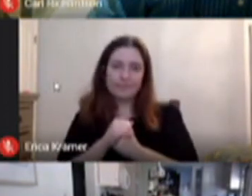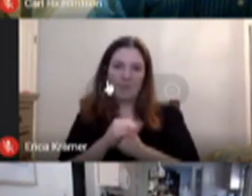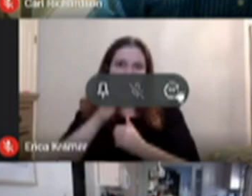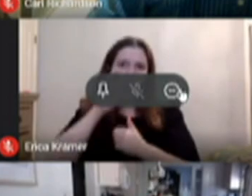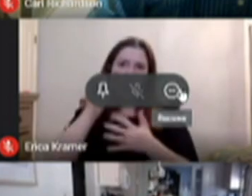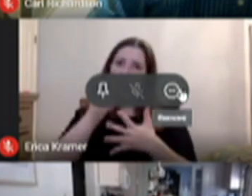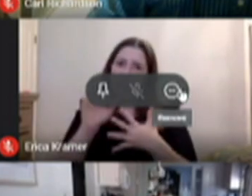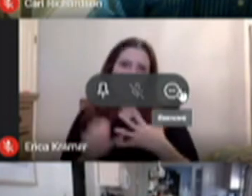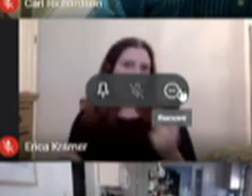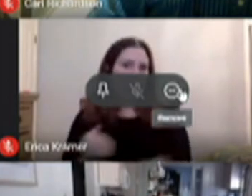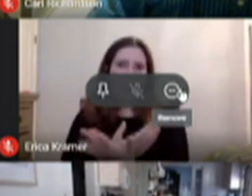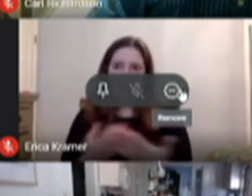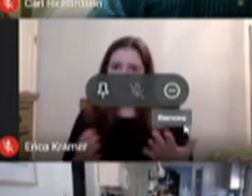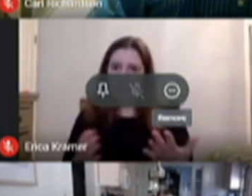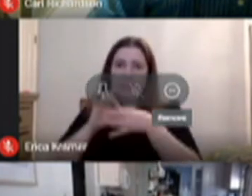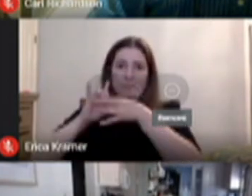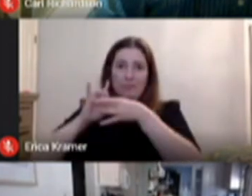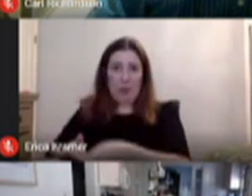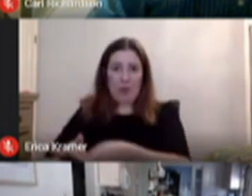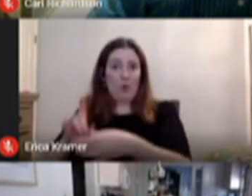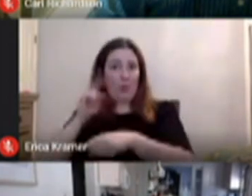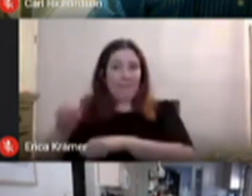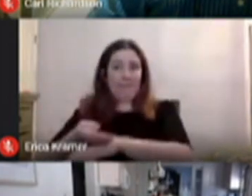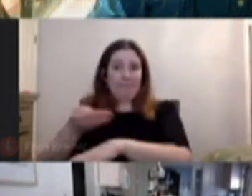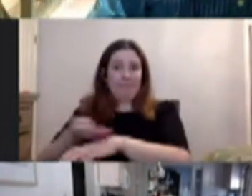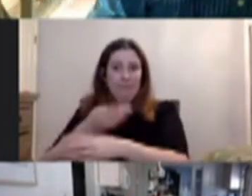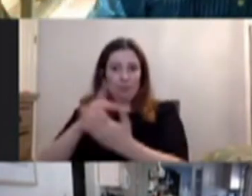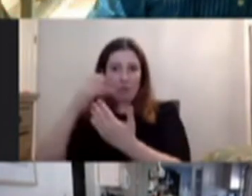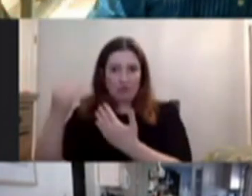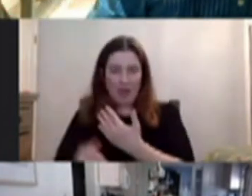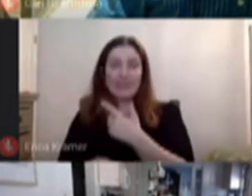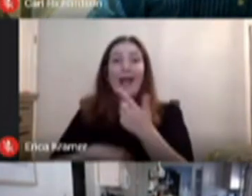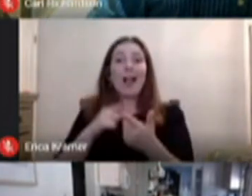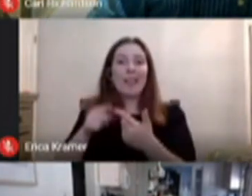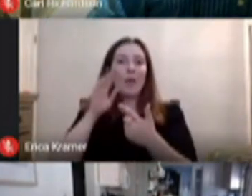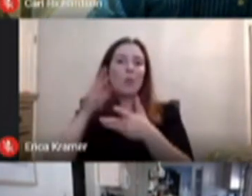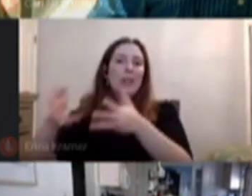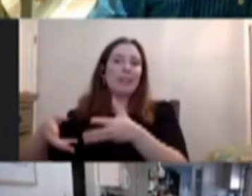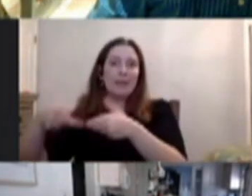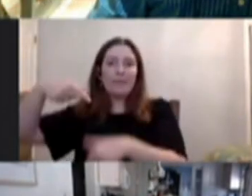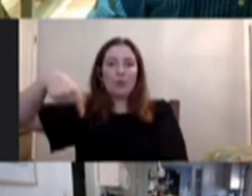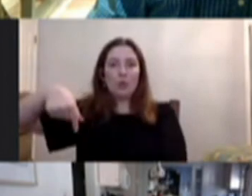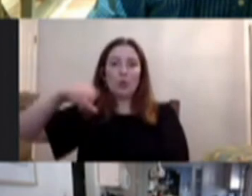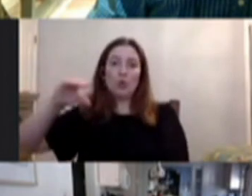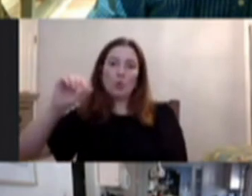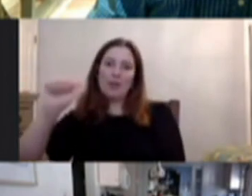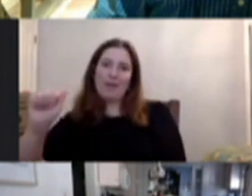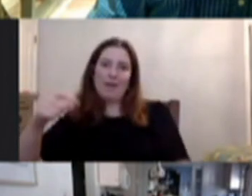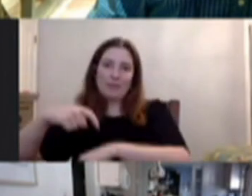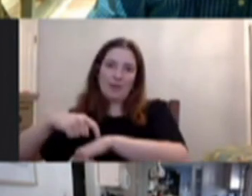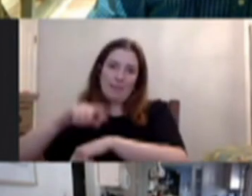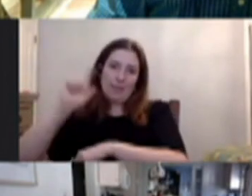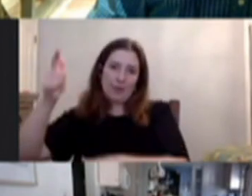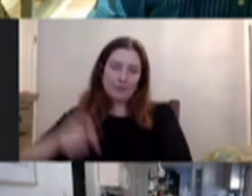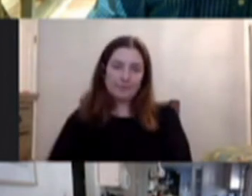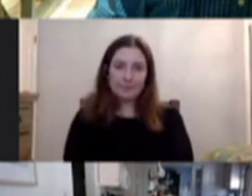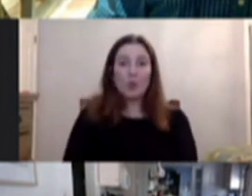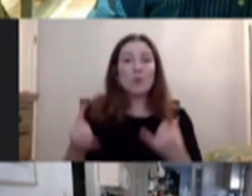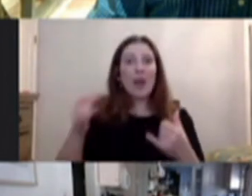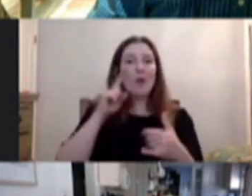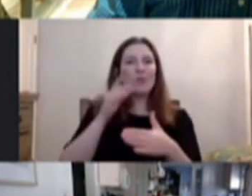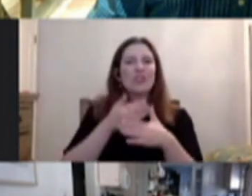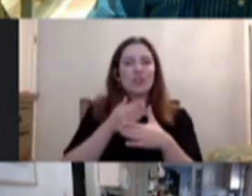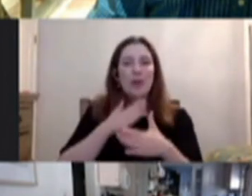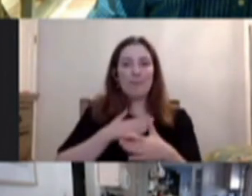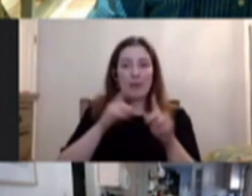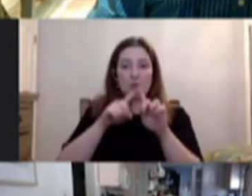have plenty of time for questions afterwards. Great, thank you. Great. So I'm going to go ahead and share my screen. Kate,